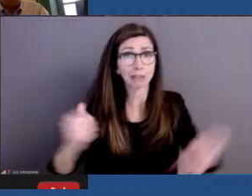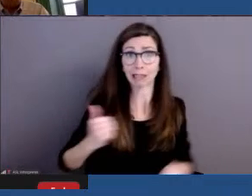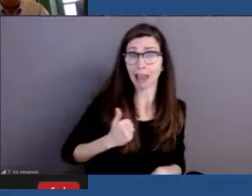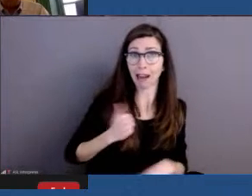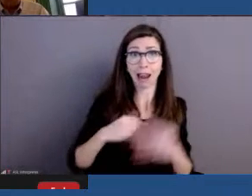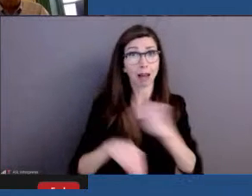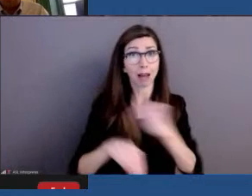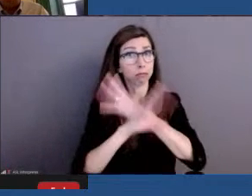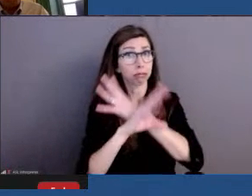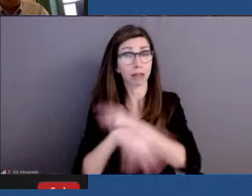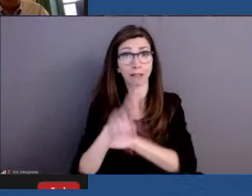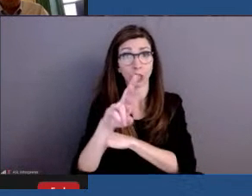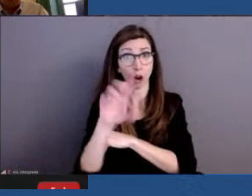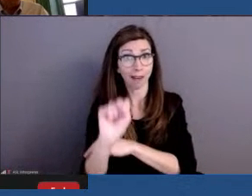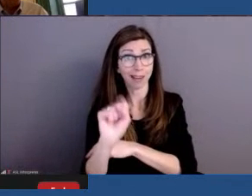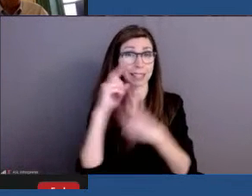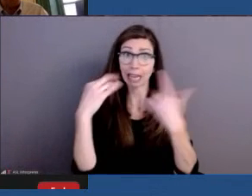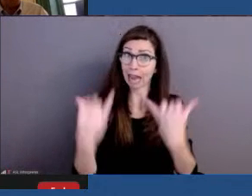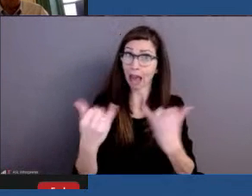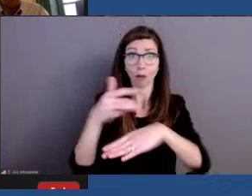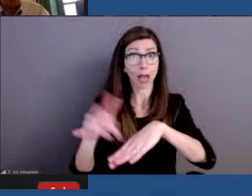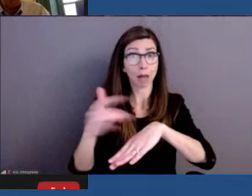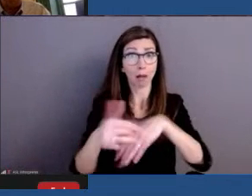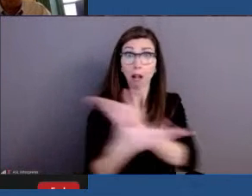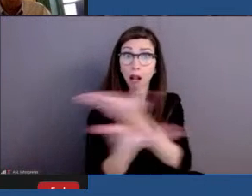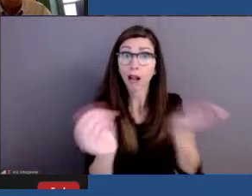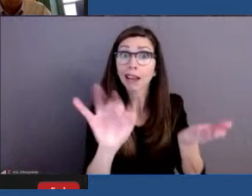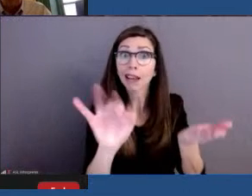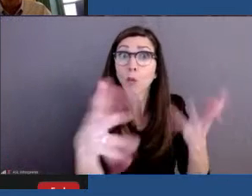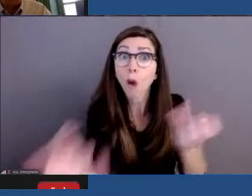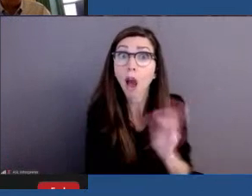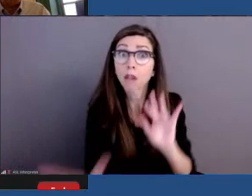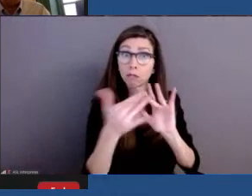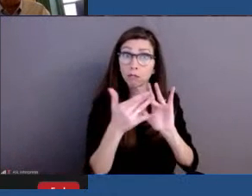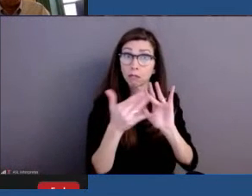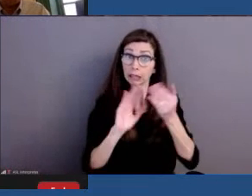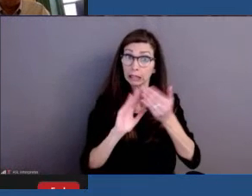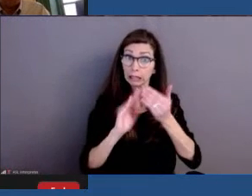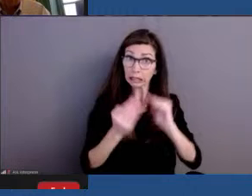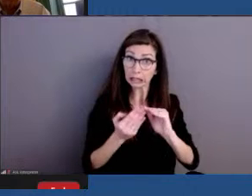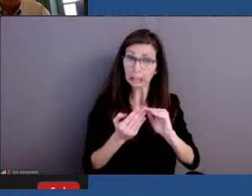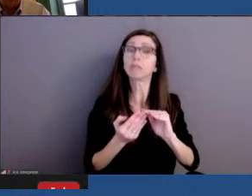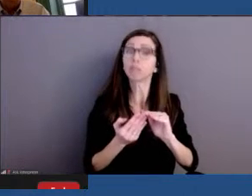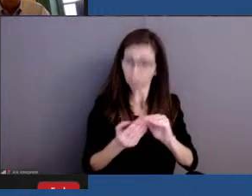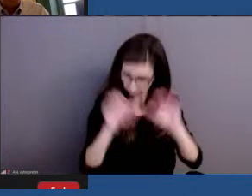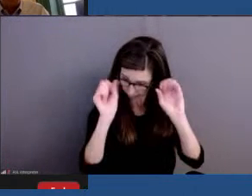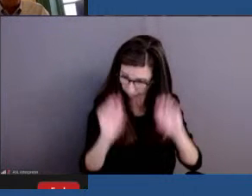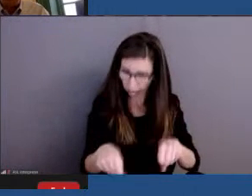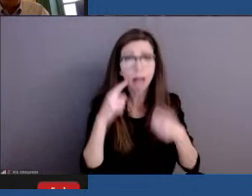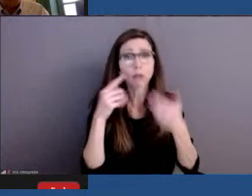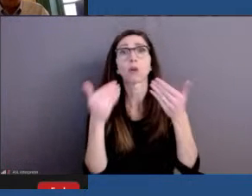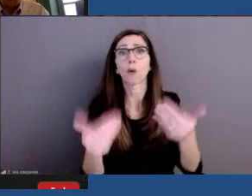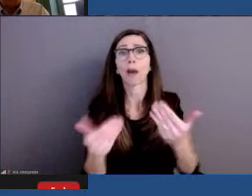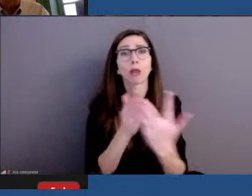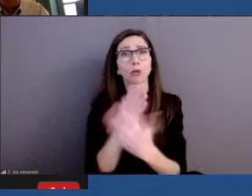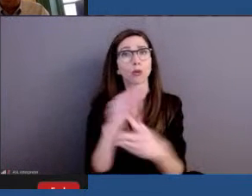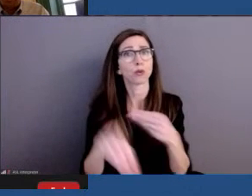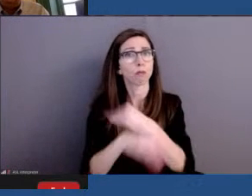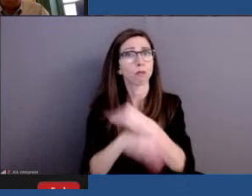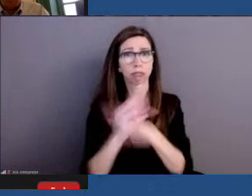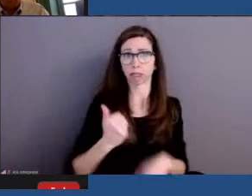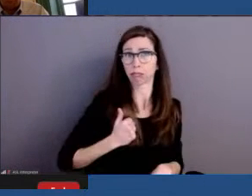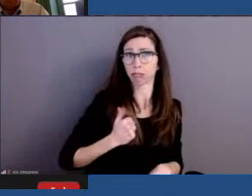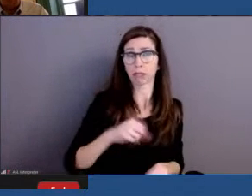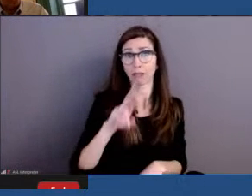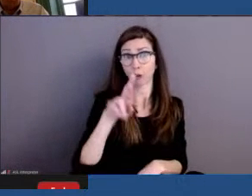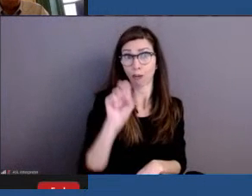Services, VRS, is now available for residents wishing to use their service to access our general phone line. Canada VRS is a service that